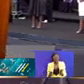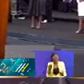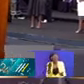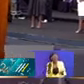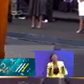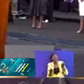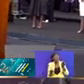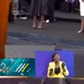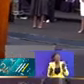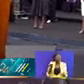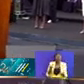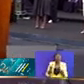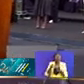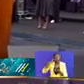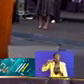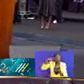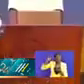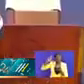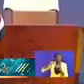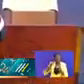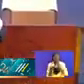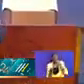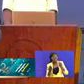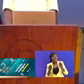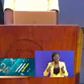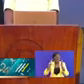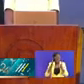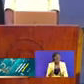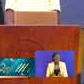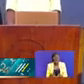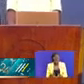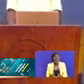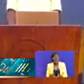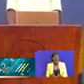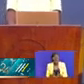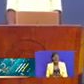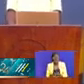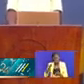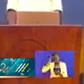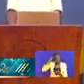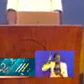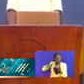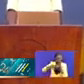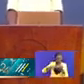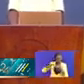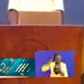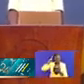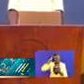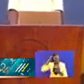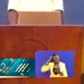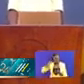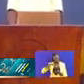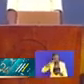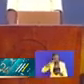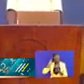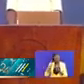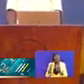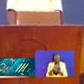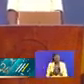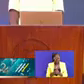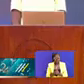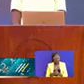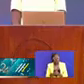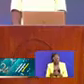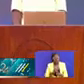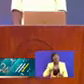success of the successor so you can't look at a father and say he doesn't know what What I Know listen the reason why you know what you know and